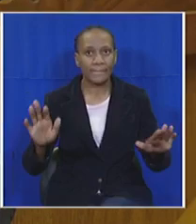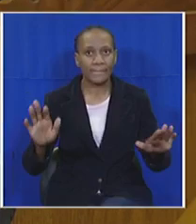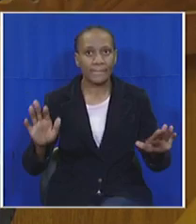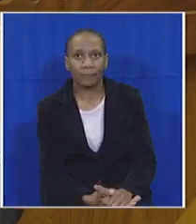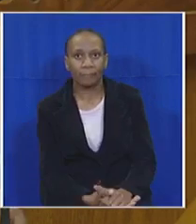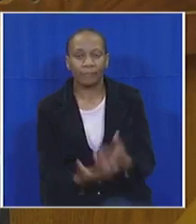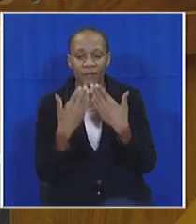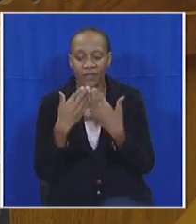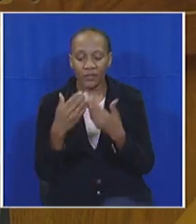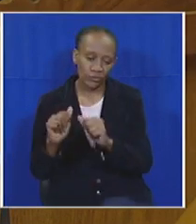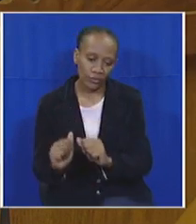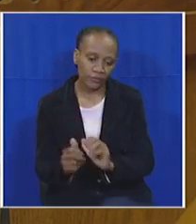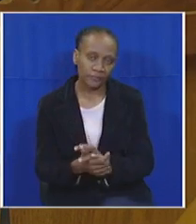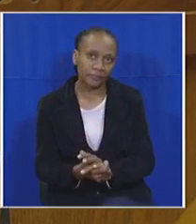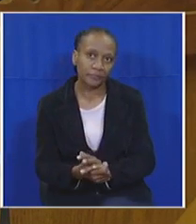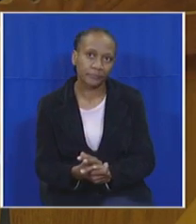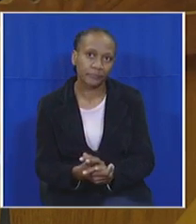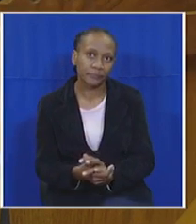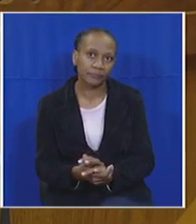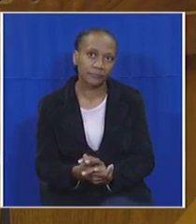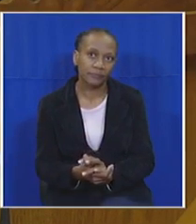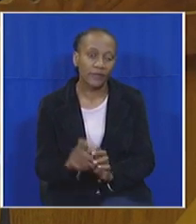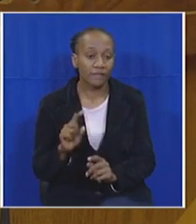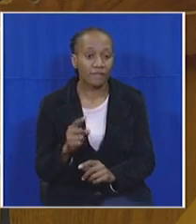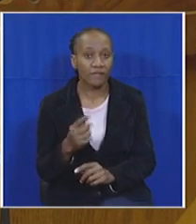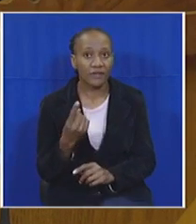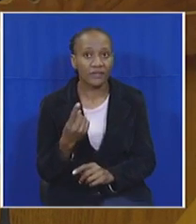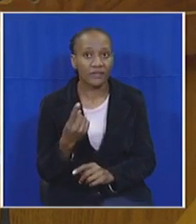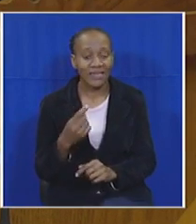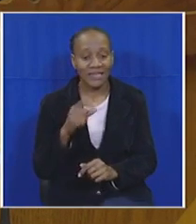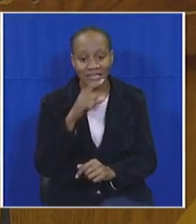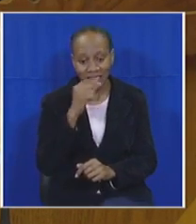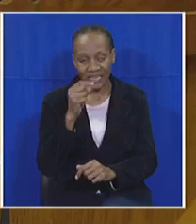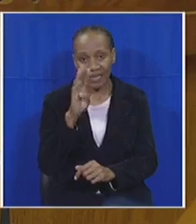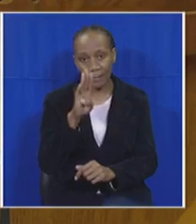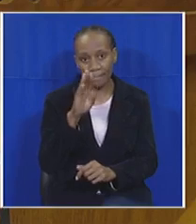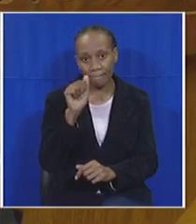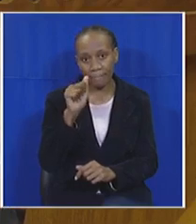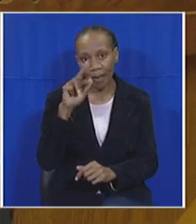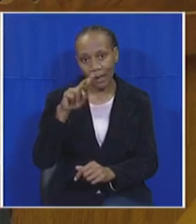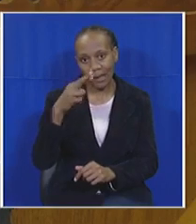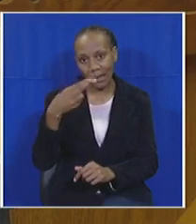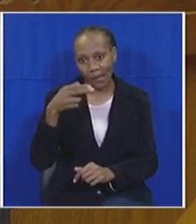Let's respect that. Thank you, Chair. Chairperson, firstly, the surname is Baha, not Barra.